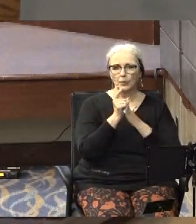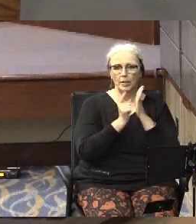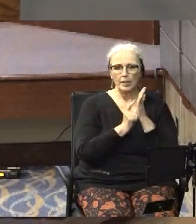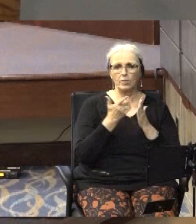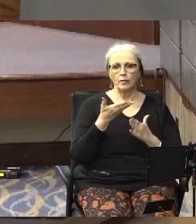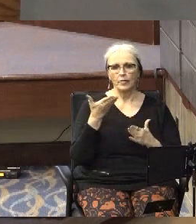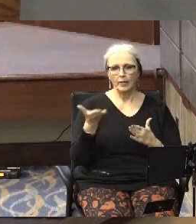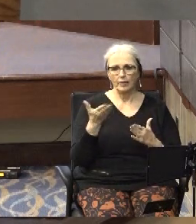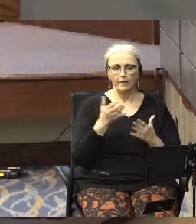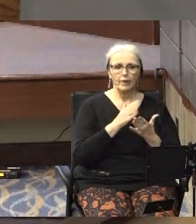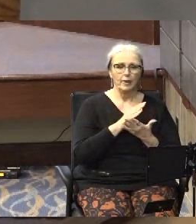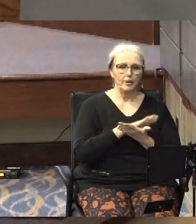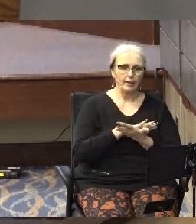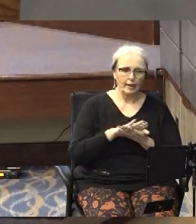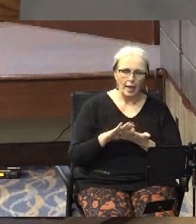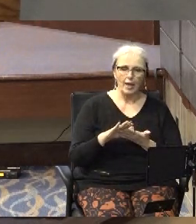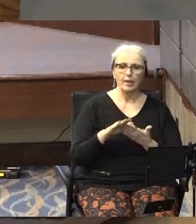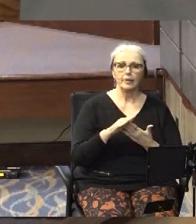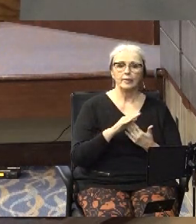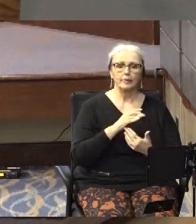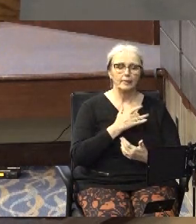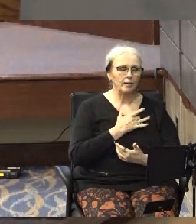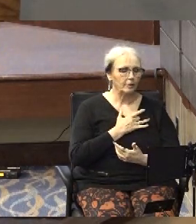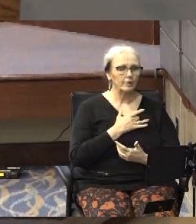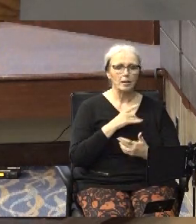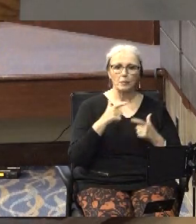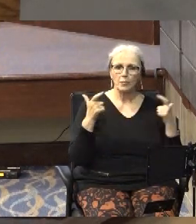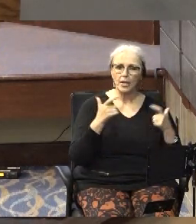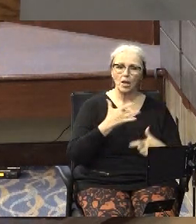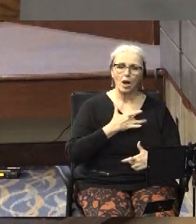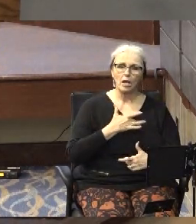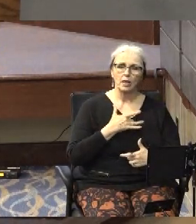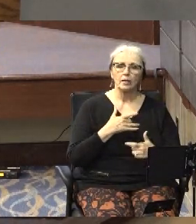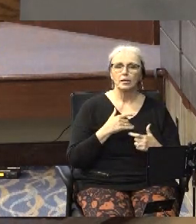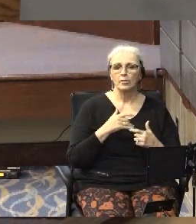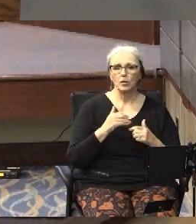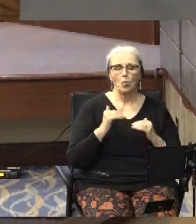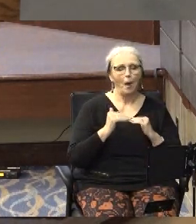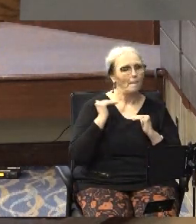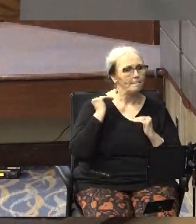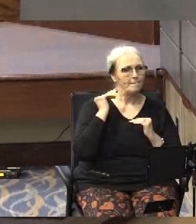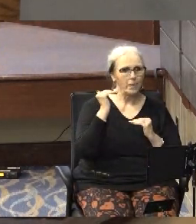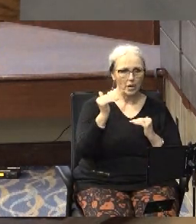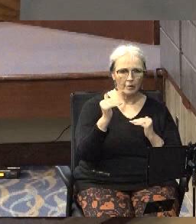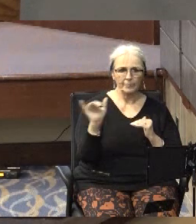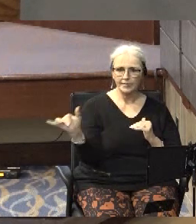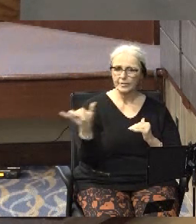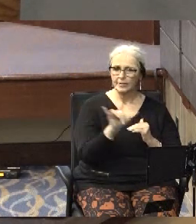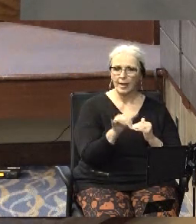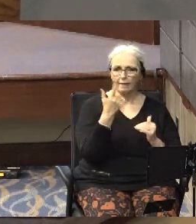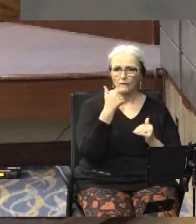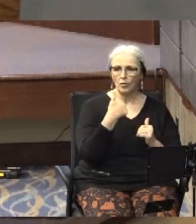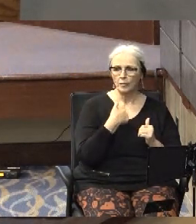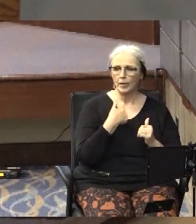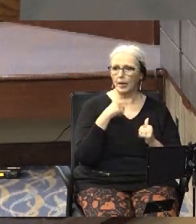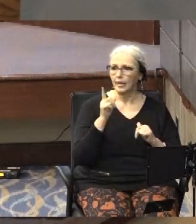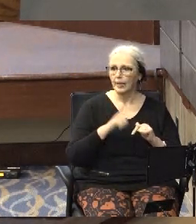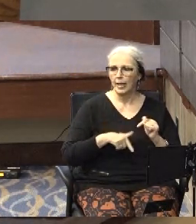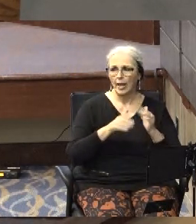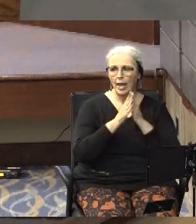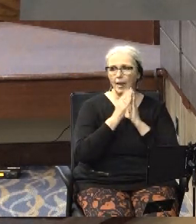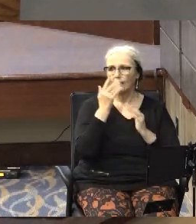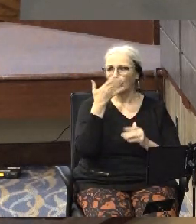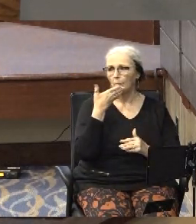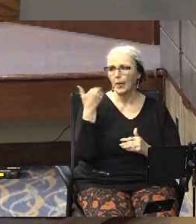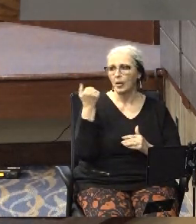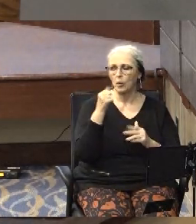very kind, caring, and big-hearted individual that will go above and beyond as he did for me. I couldn't ask for a better person